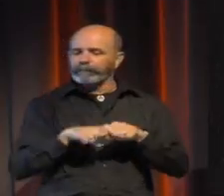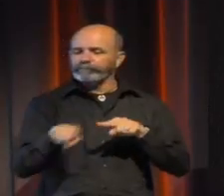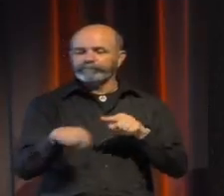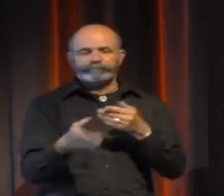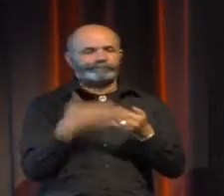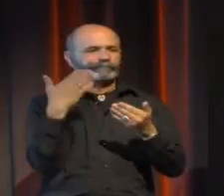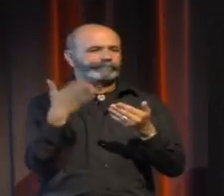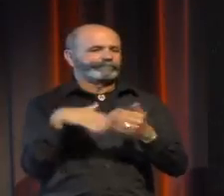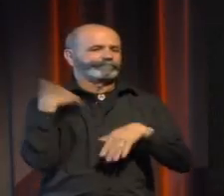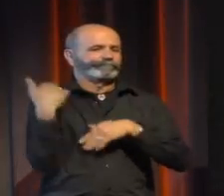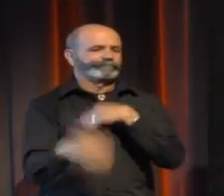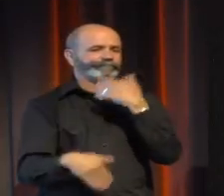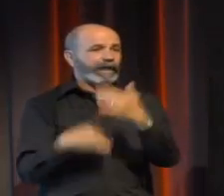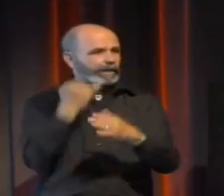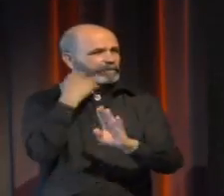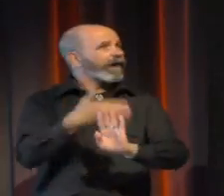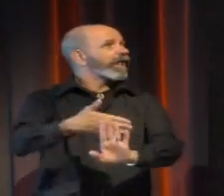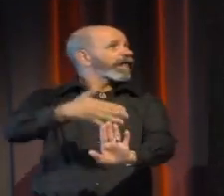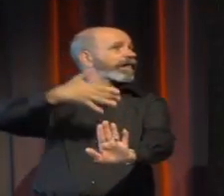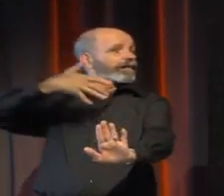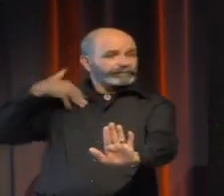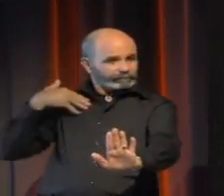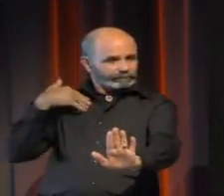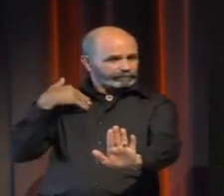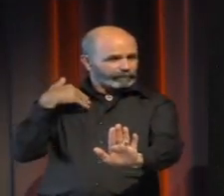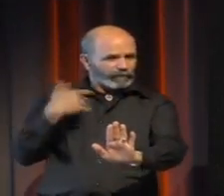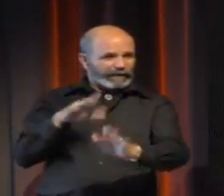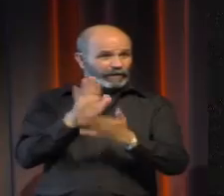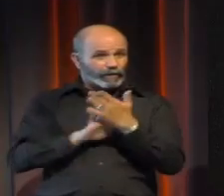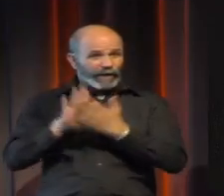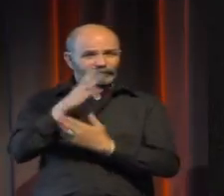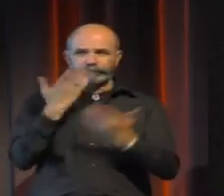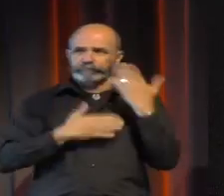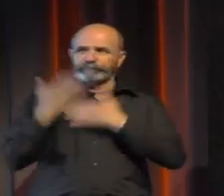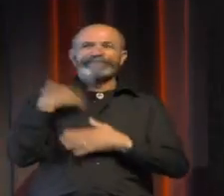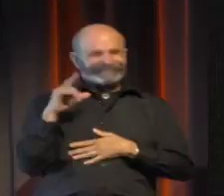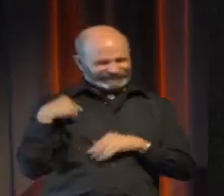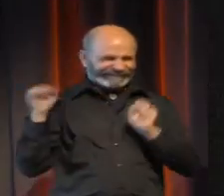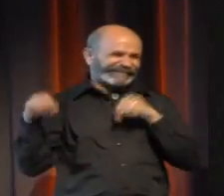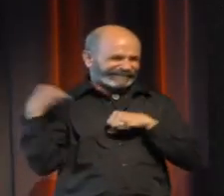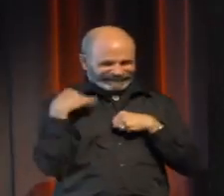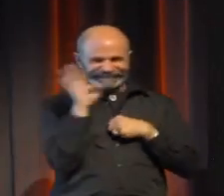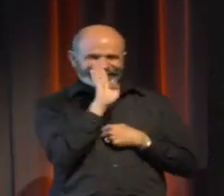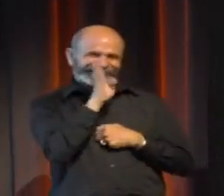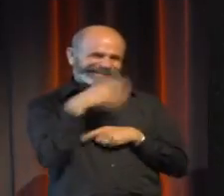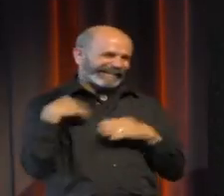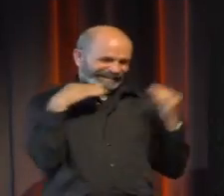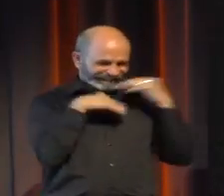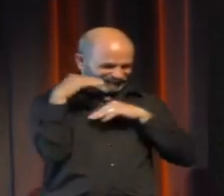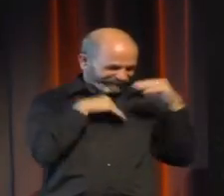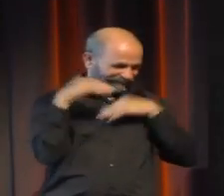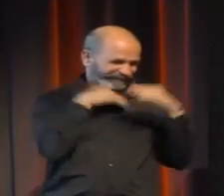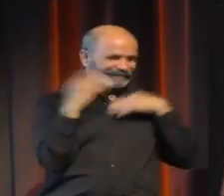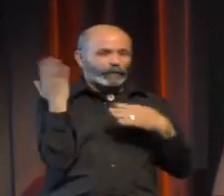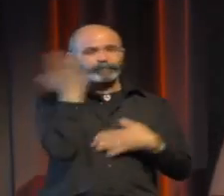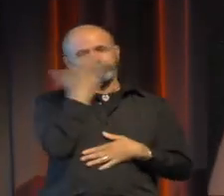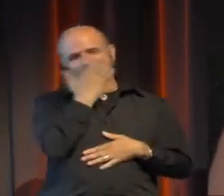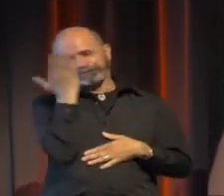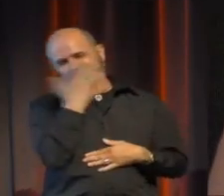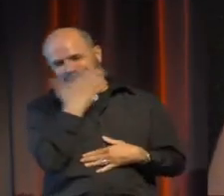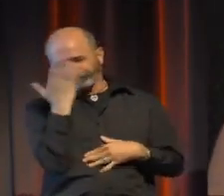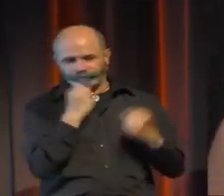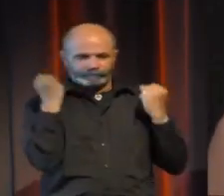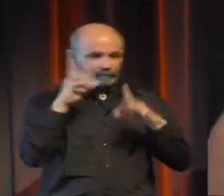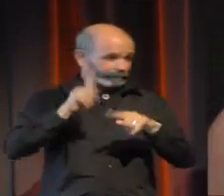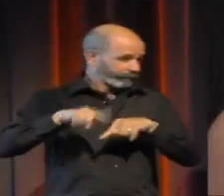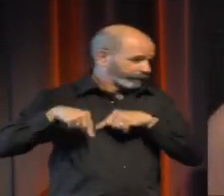admissively to your friends, to your family, and in many cases to yourself, just because the generation you were born into didn't give you